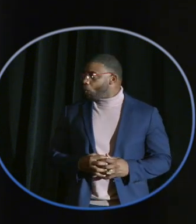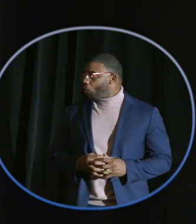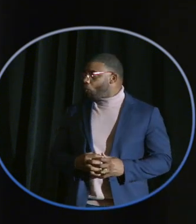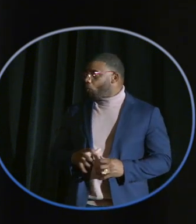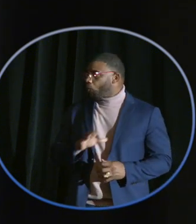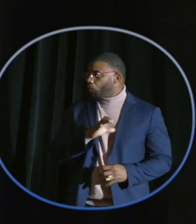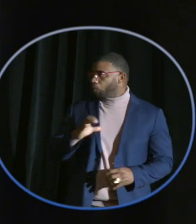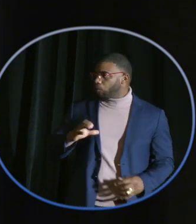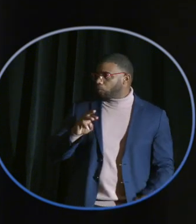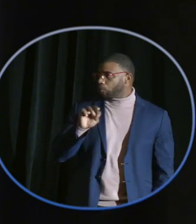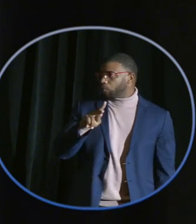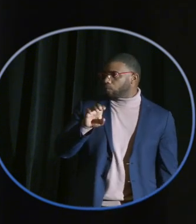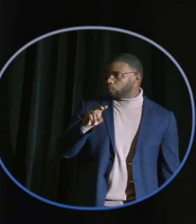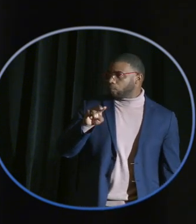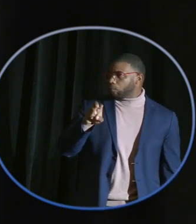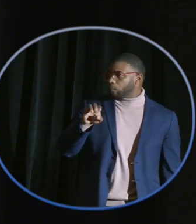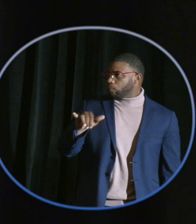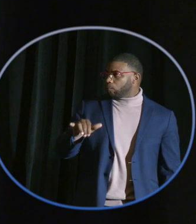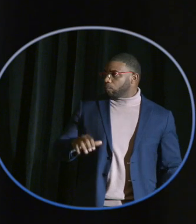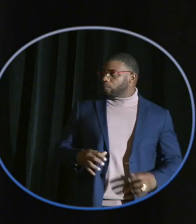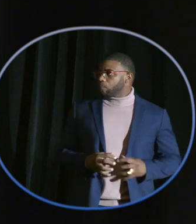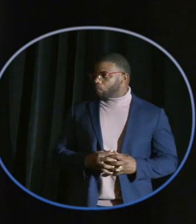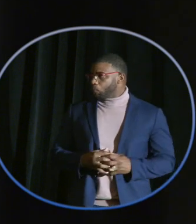Councilman Mark Conway.